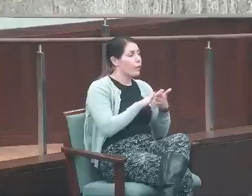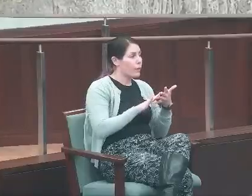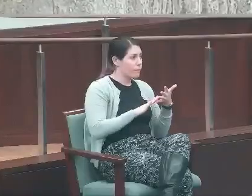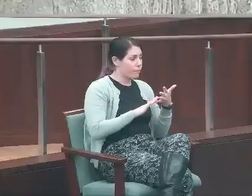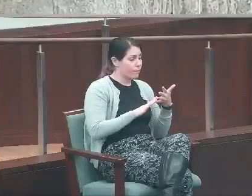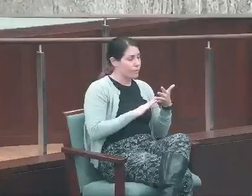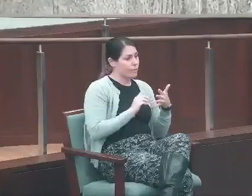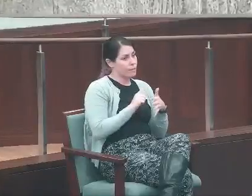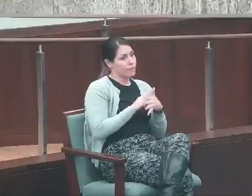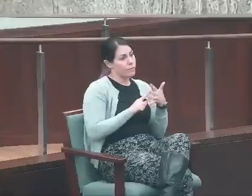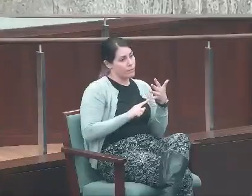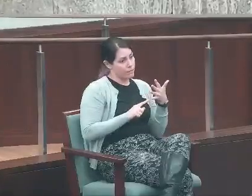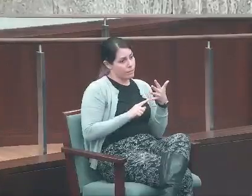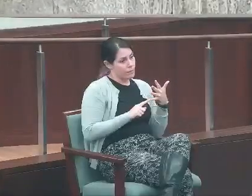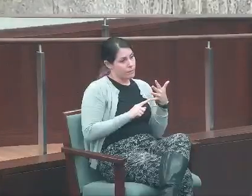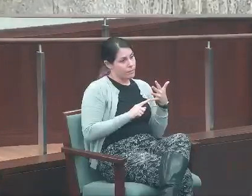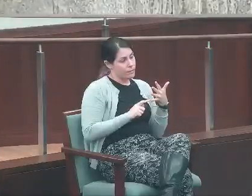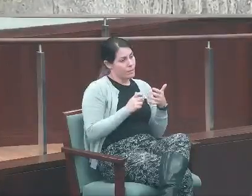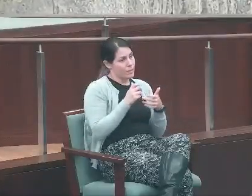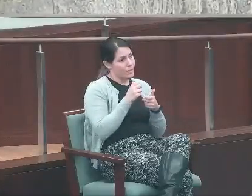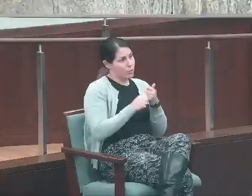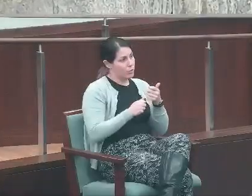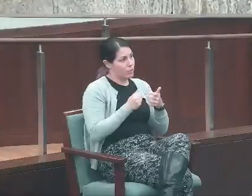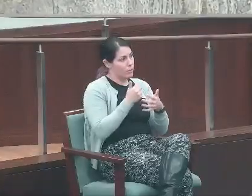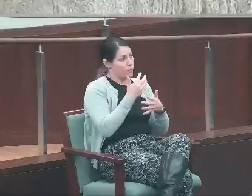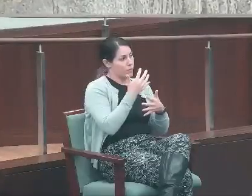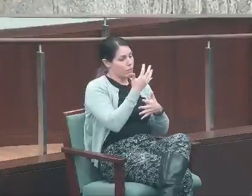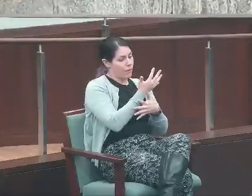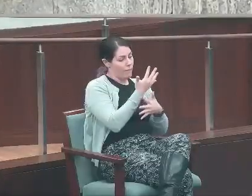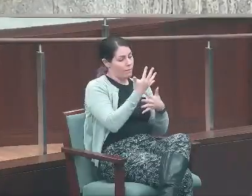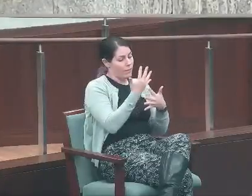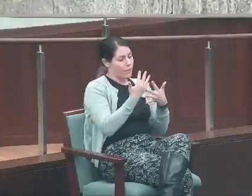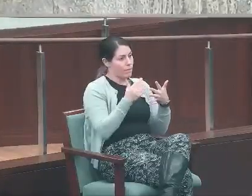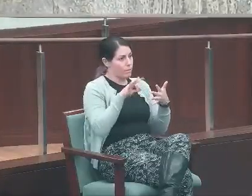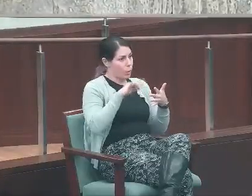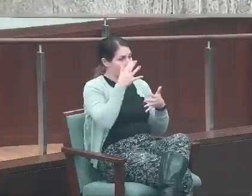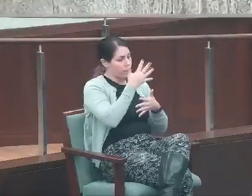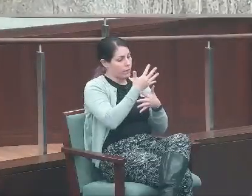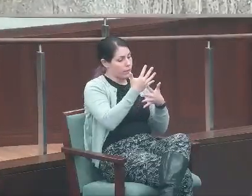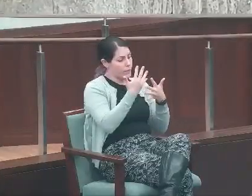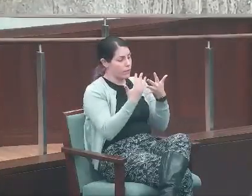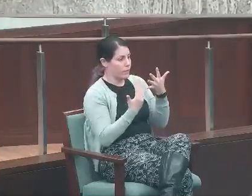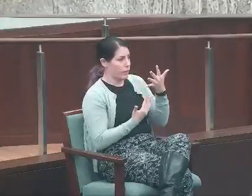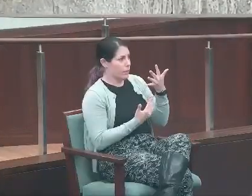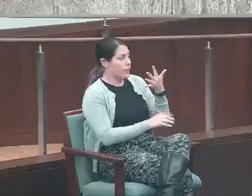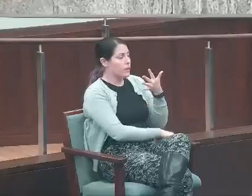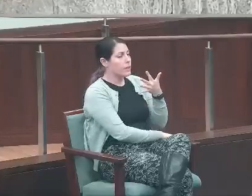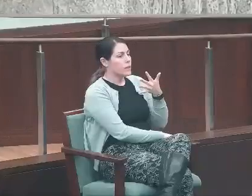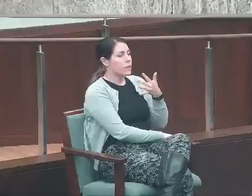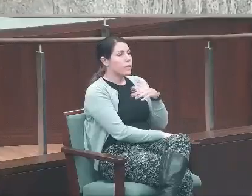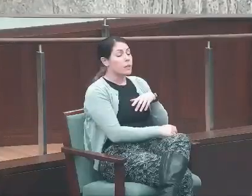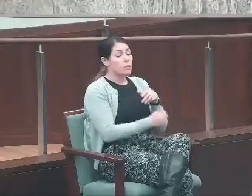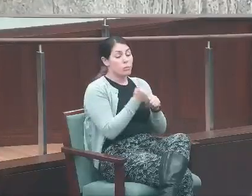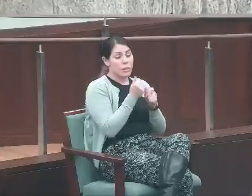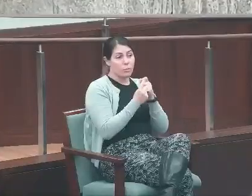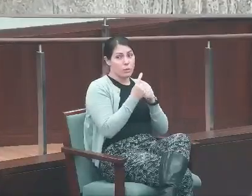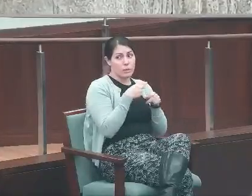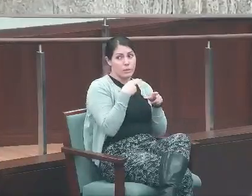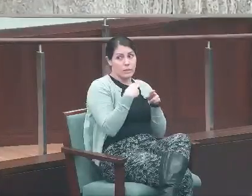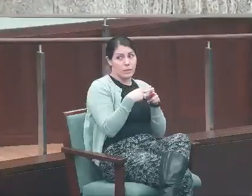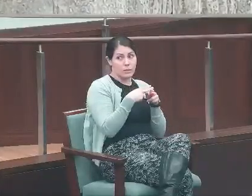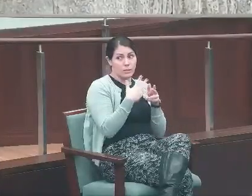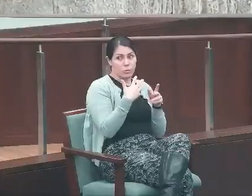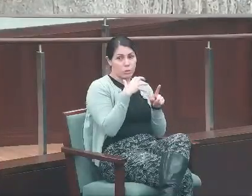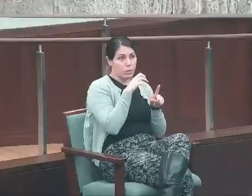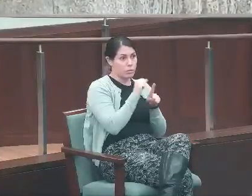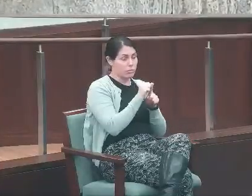groups with 5 separate votes. And I think I know most everyone's name, but if I do butcher